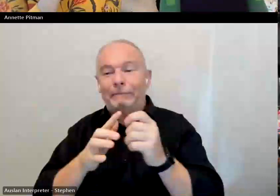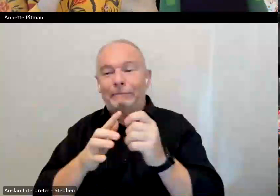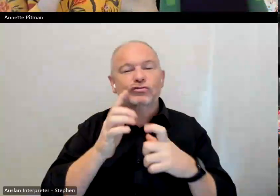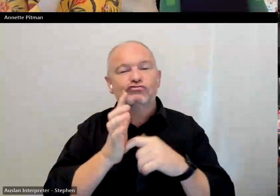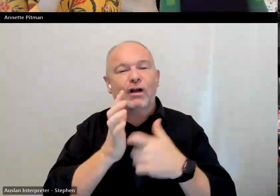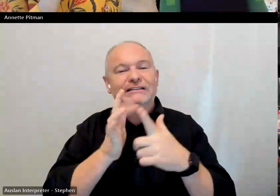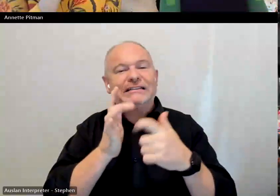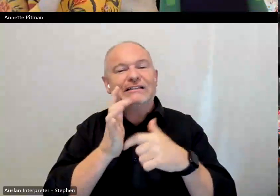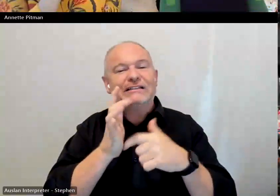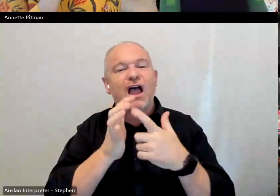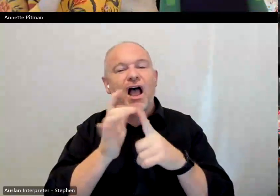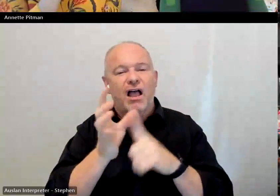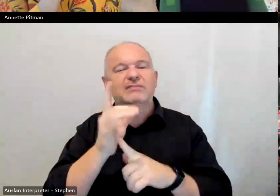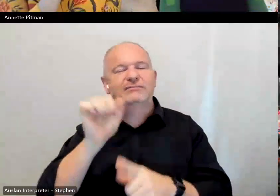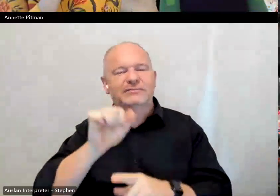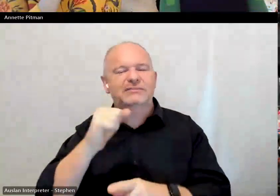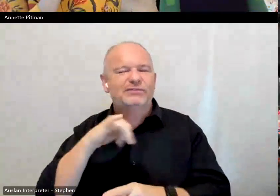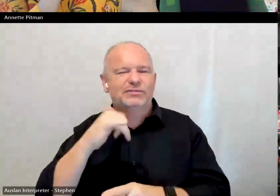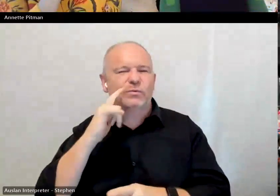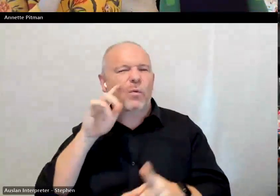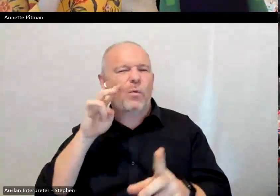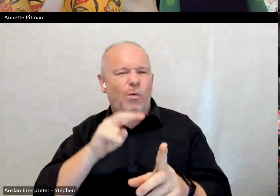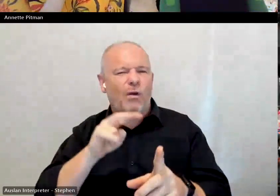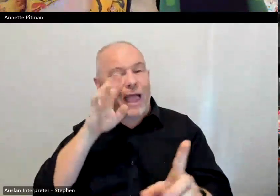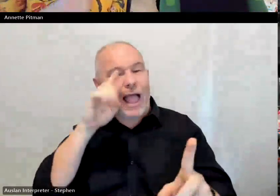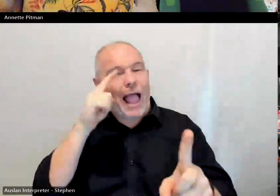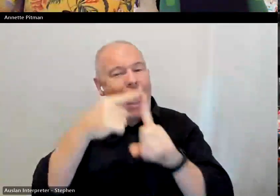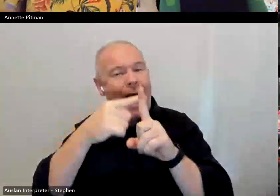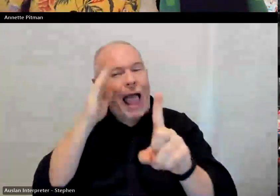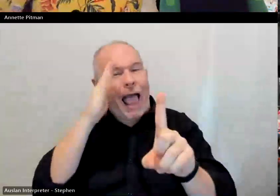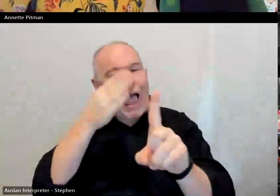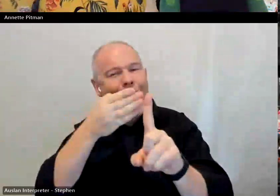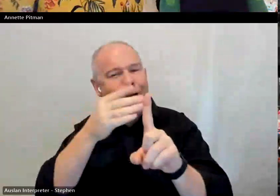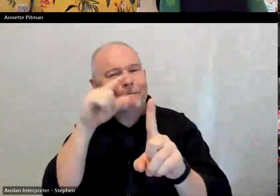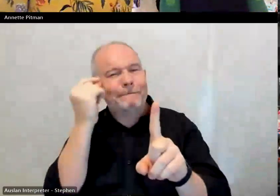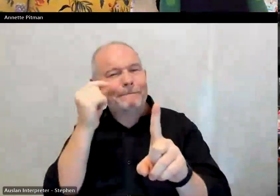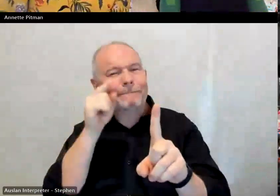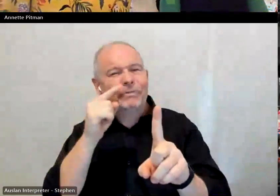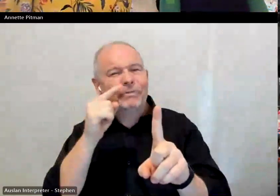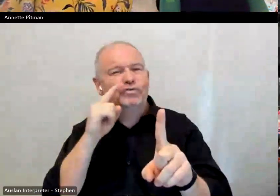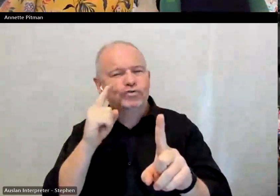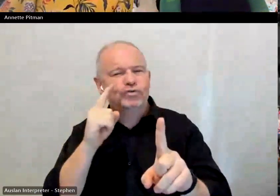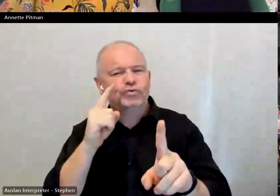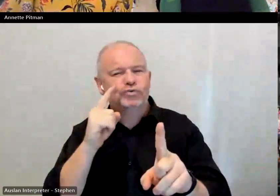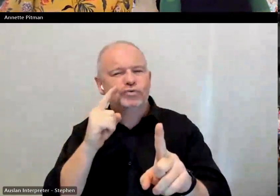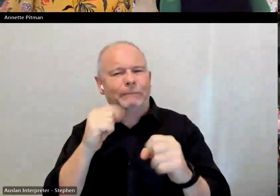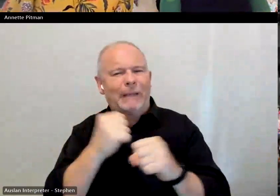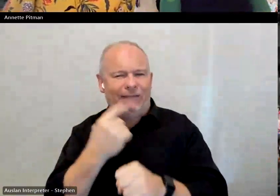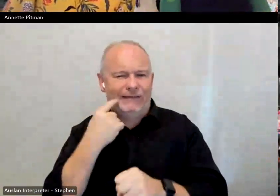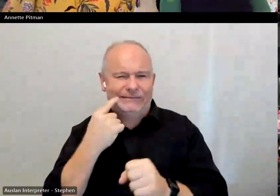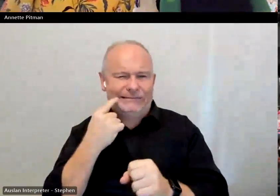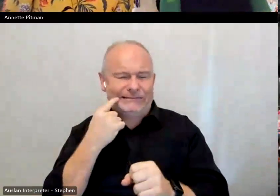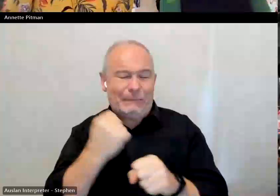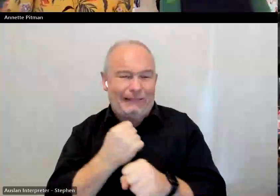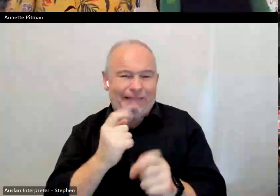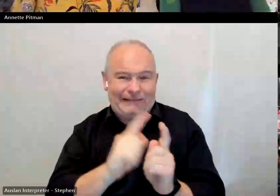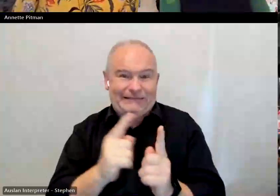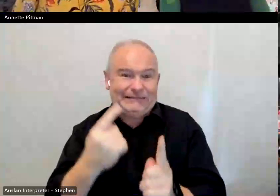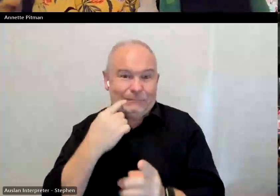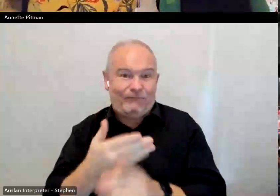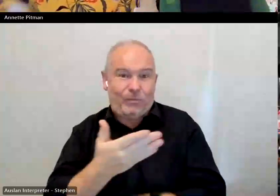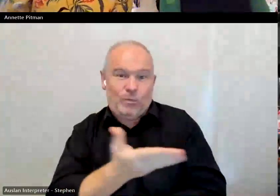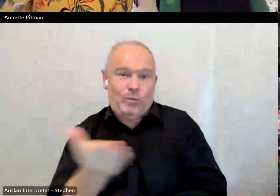at those, and the aim was to really embrace the idea of making things a lot simpler and a lot clearer. So we've